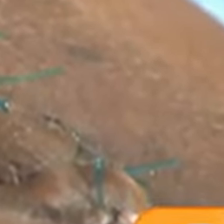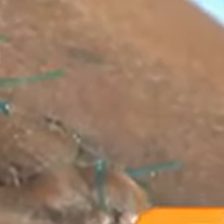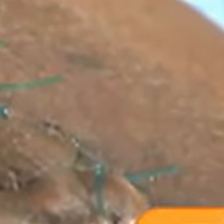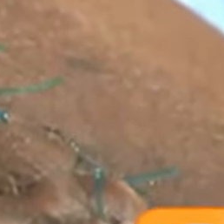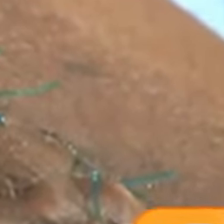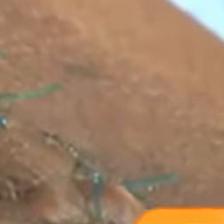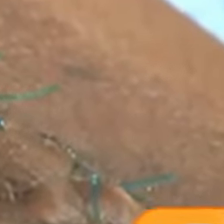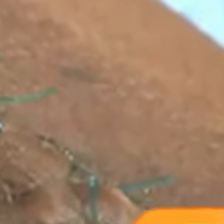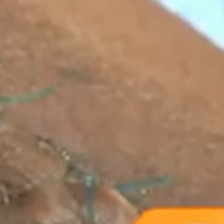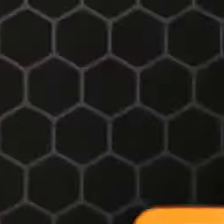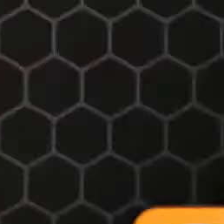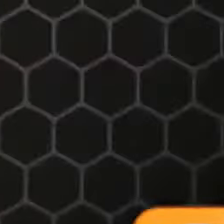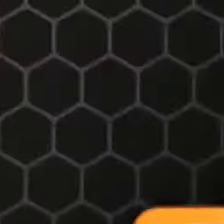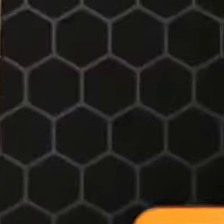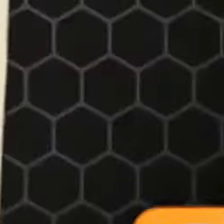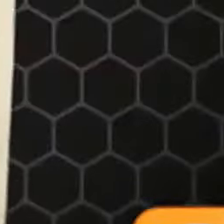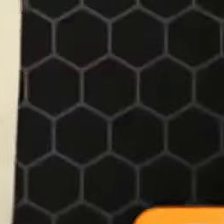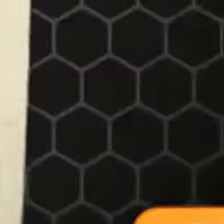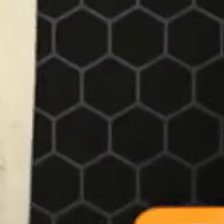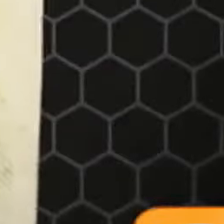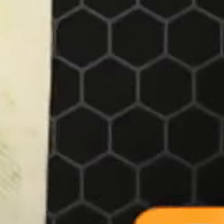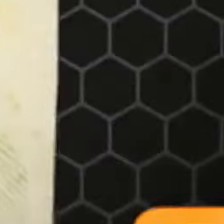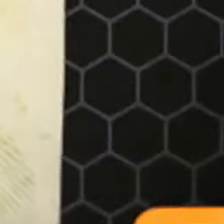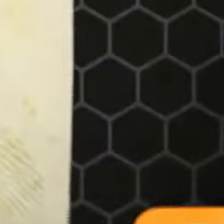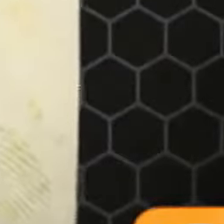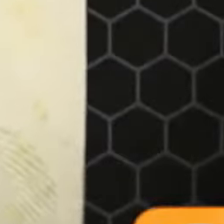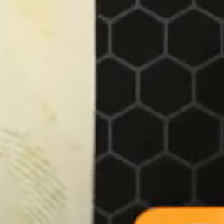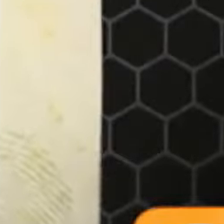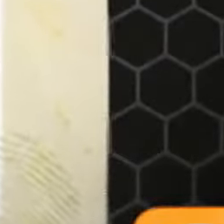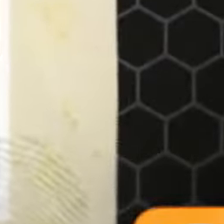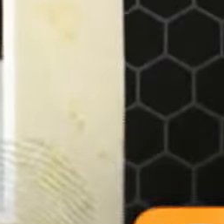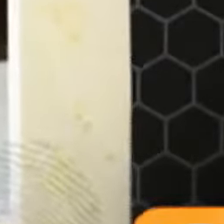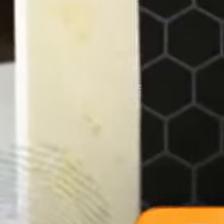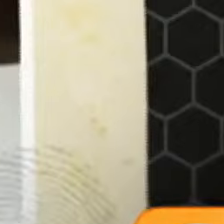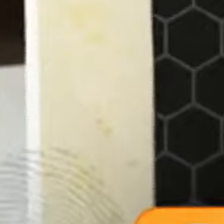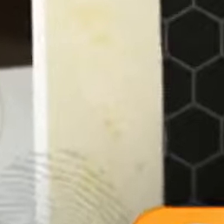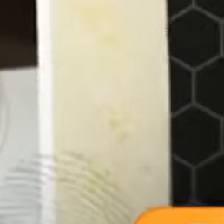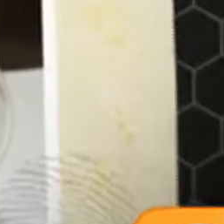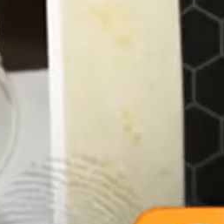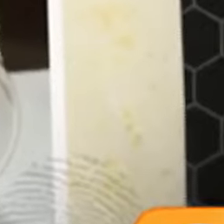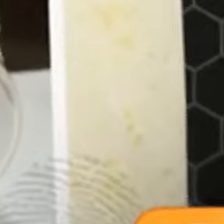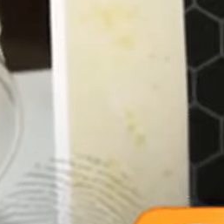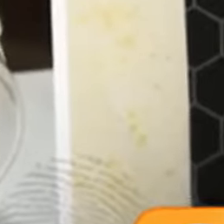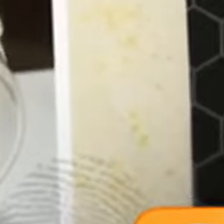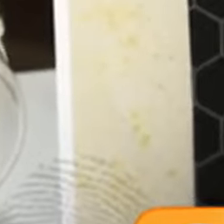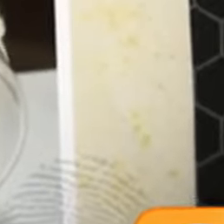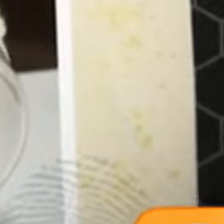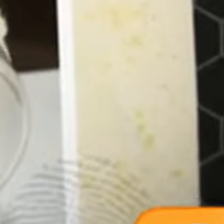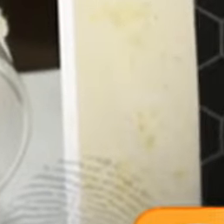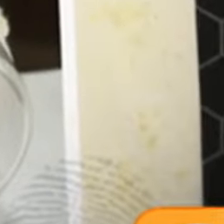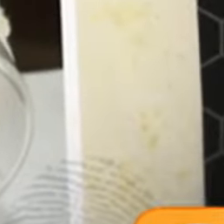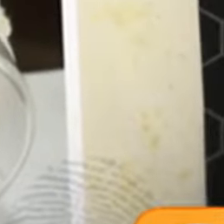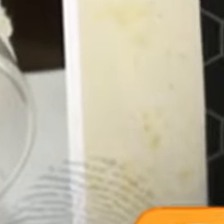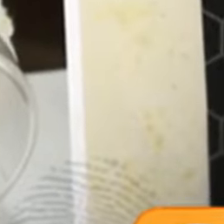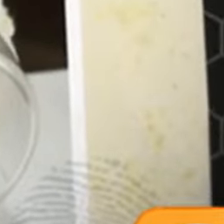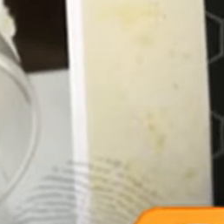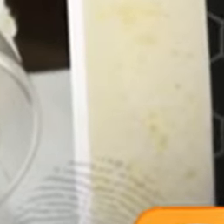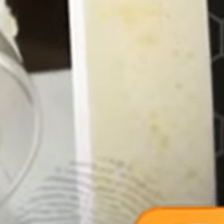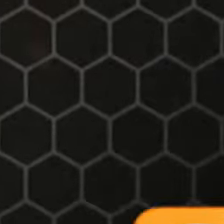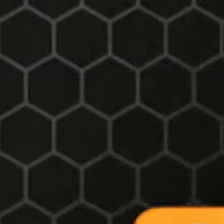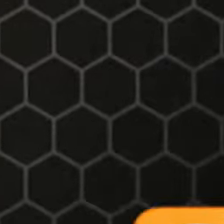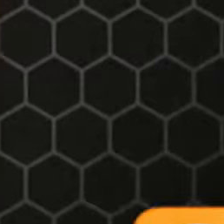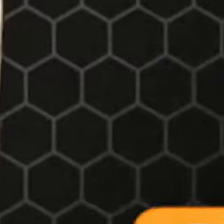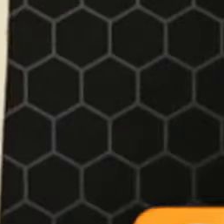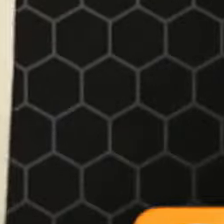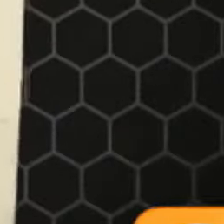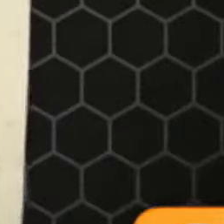the operation to repair his ruptured abdomen, it was retrieved and is in the custody of the family, who now want to know who shot their